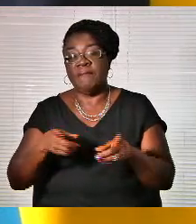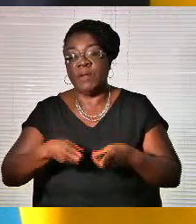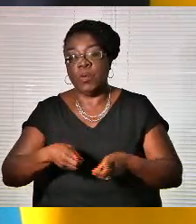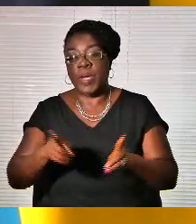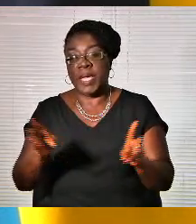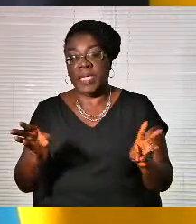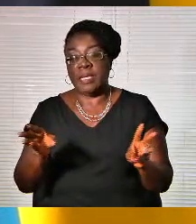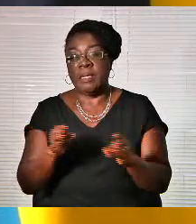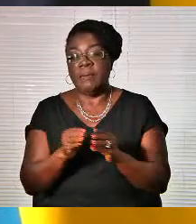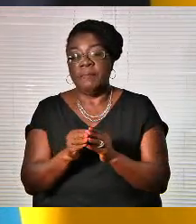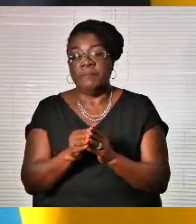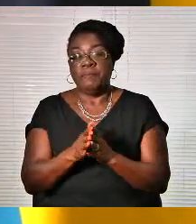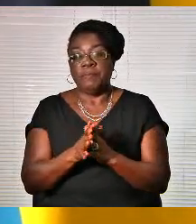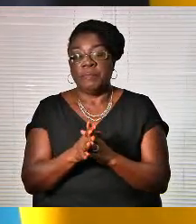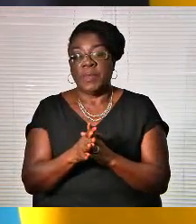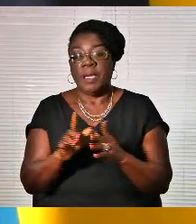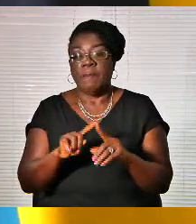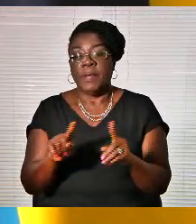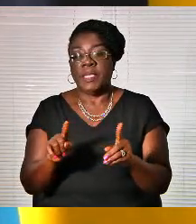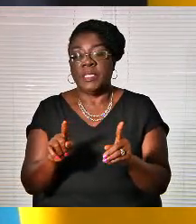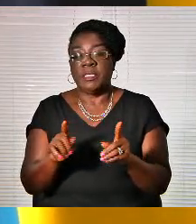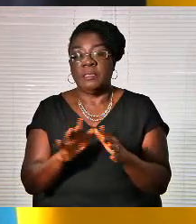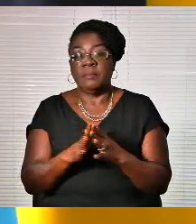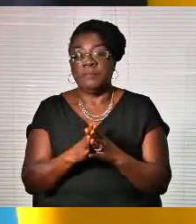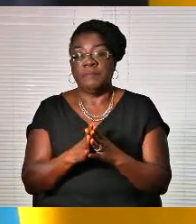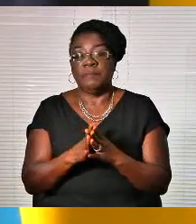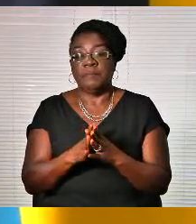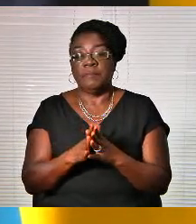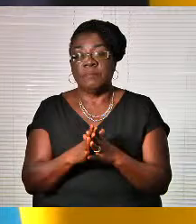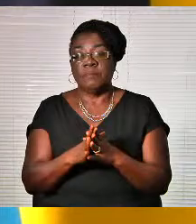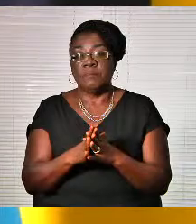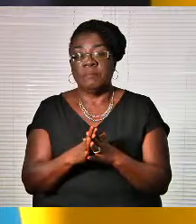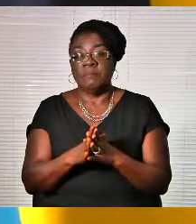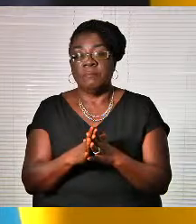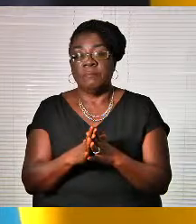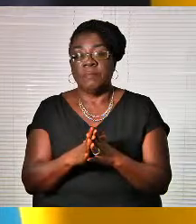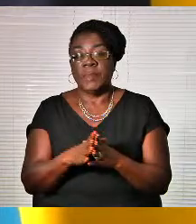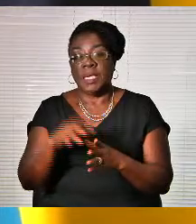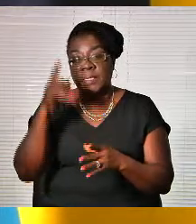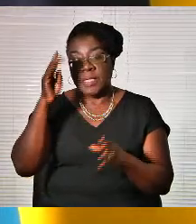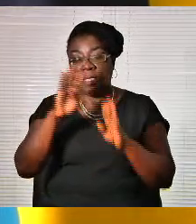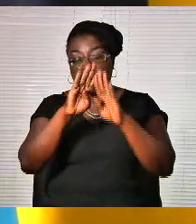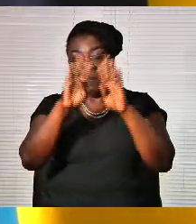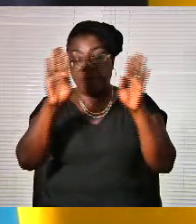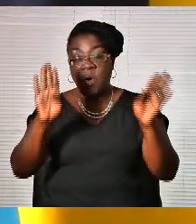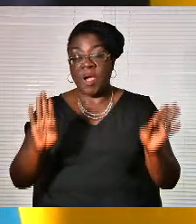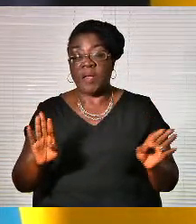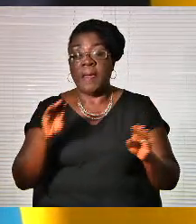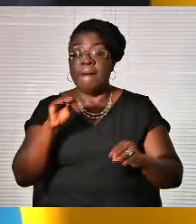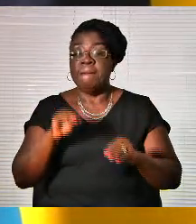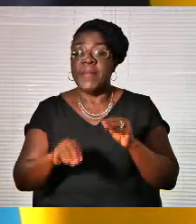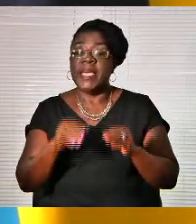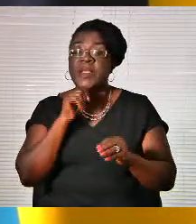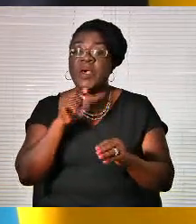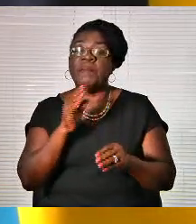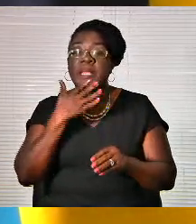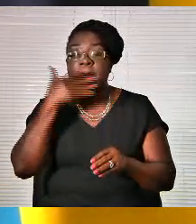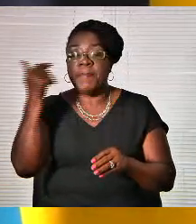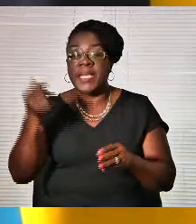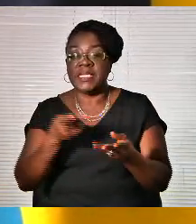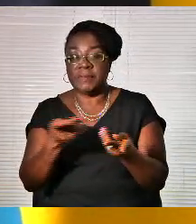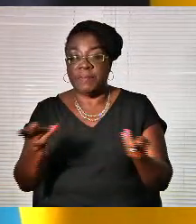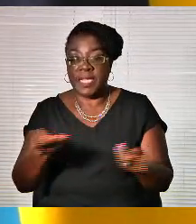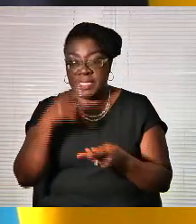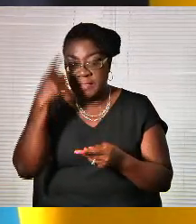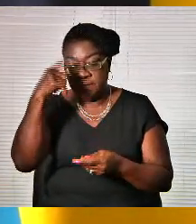mechanism. But yeah, pretty much I think the dashboard may not be the best place for that, but we